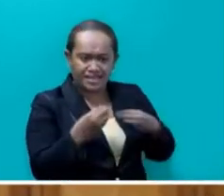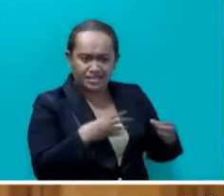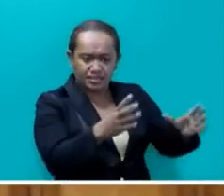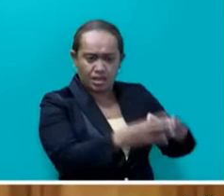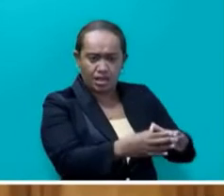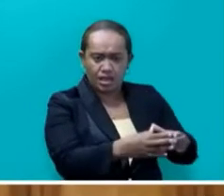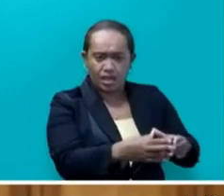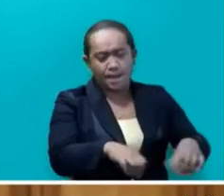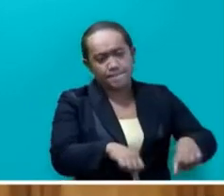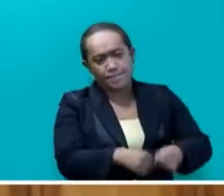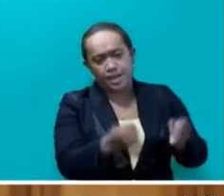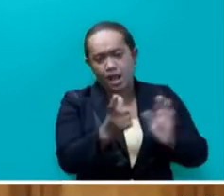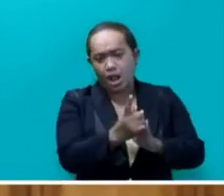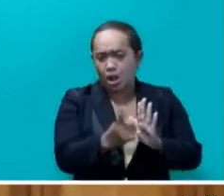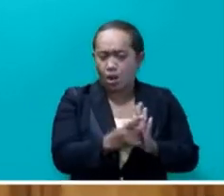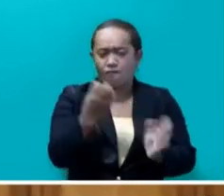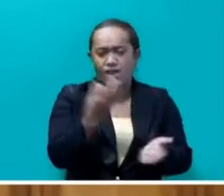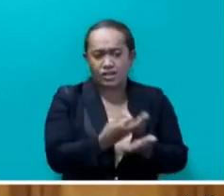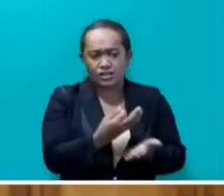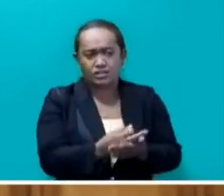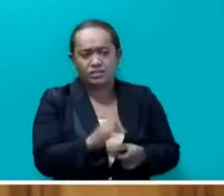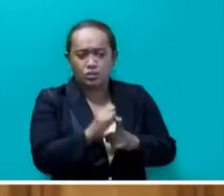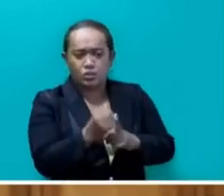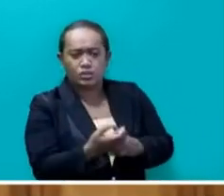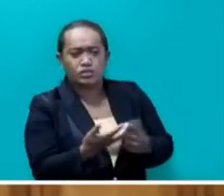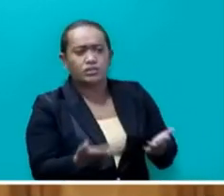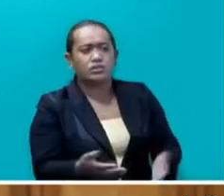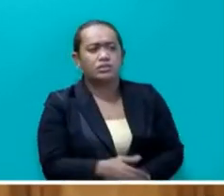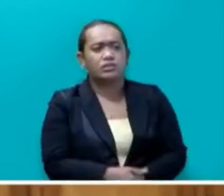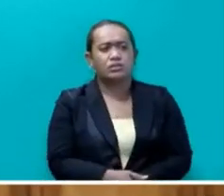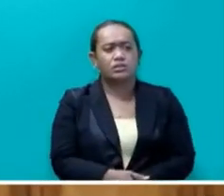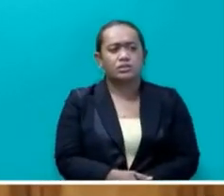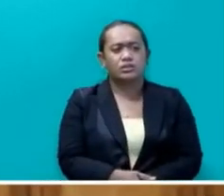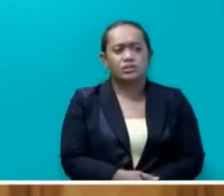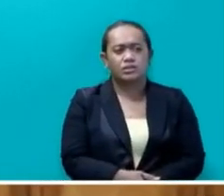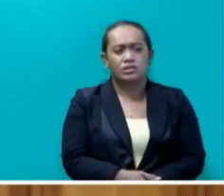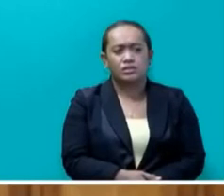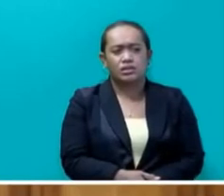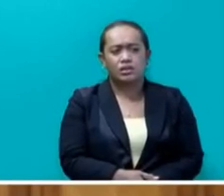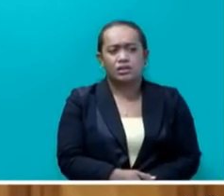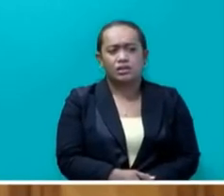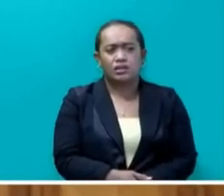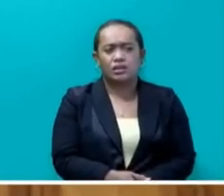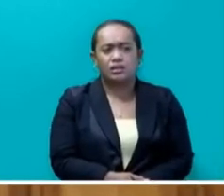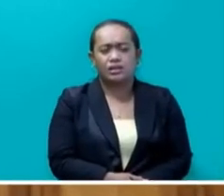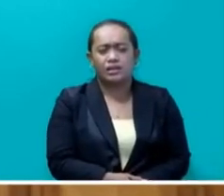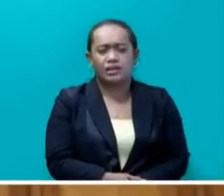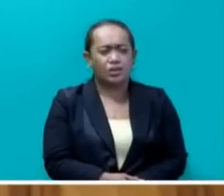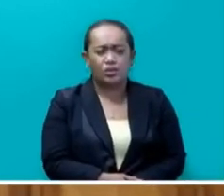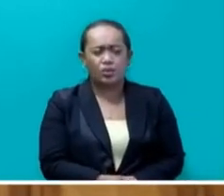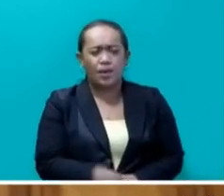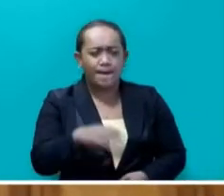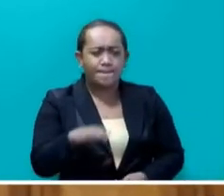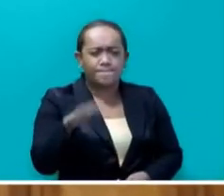Opposing government policy or government financial situation warrants is it draconian, Honorable Speaker. It's evidence of poor